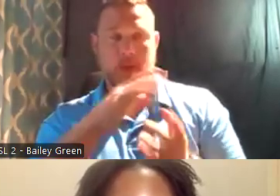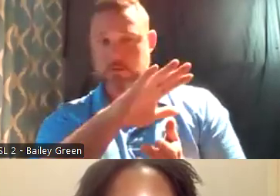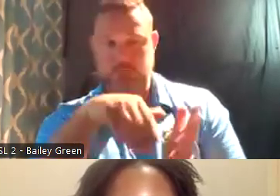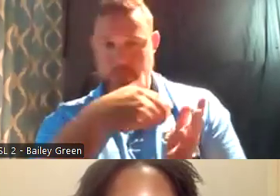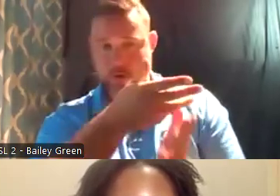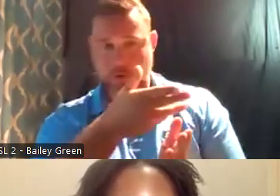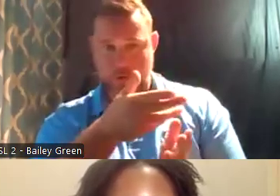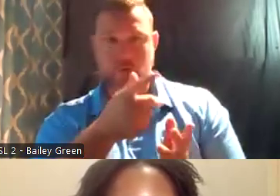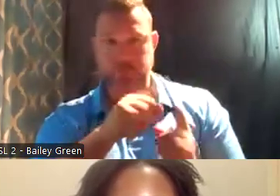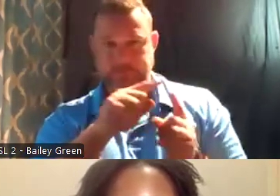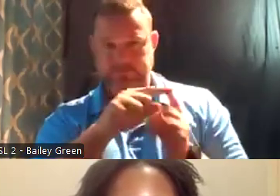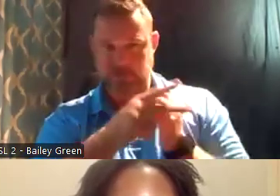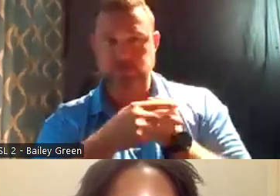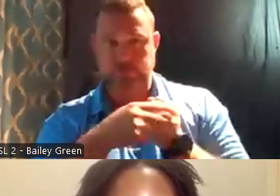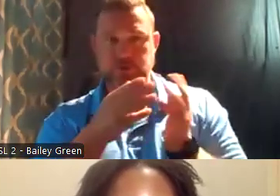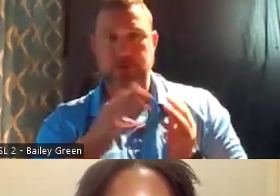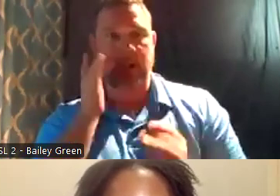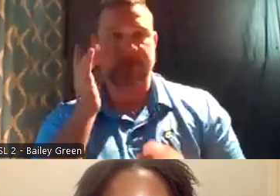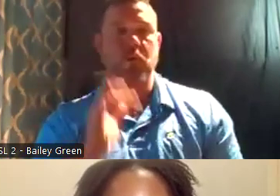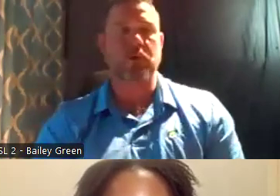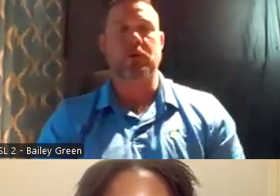the types of conservatorship in California.